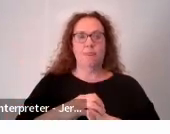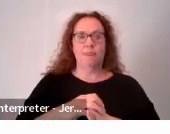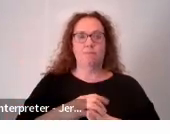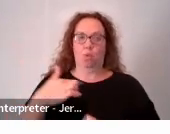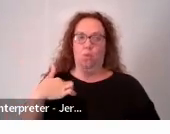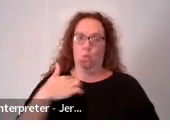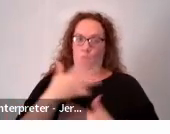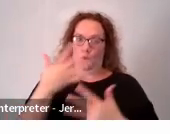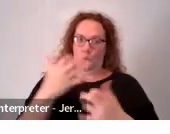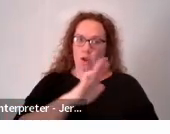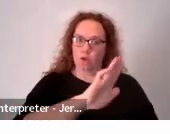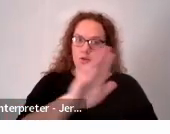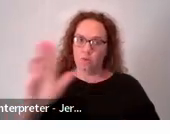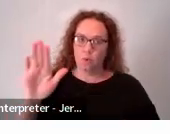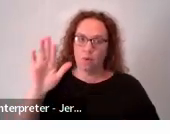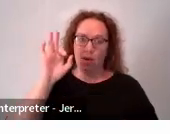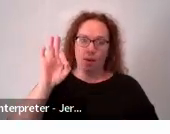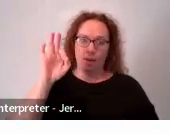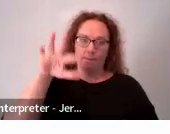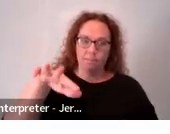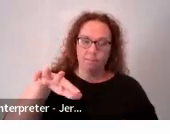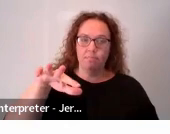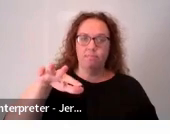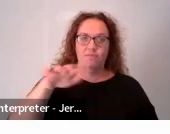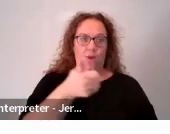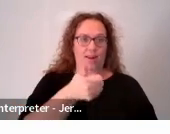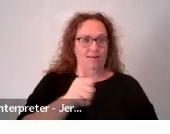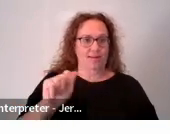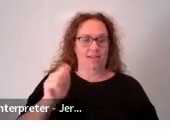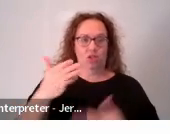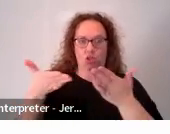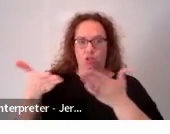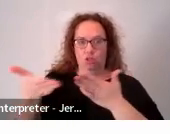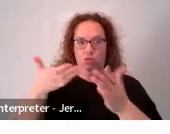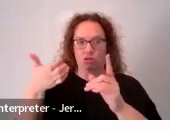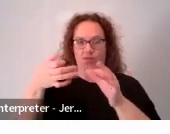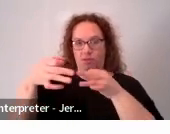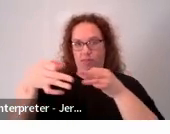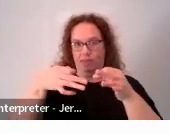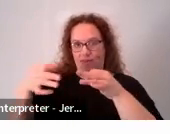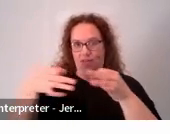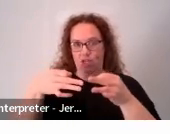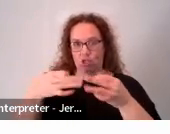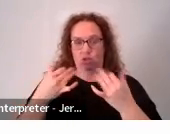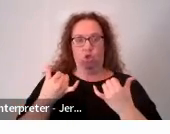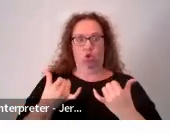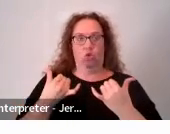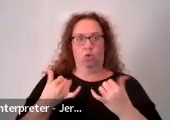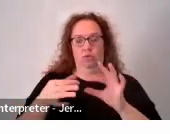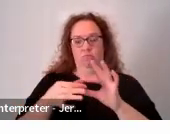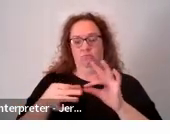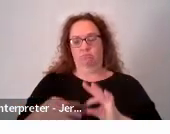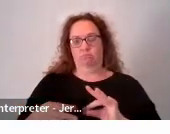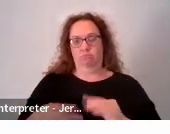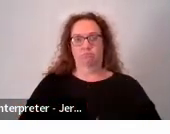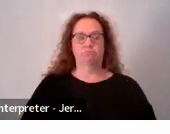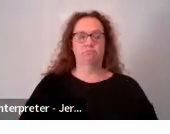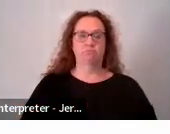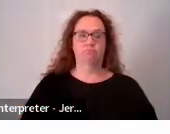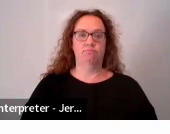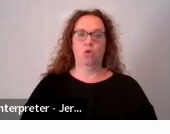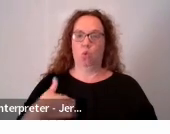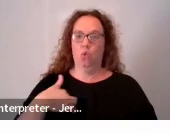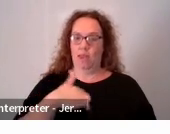love your input on any of the service definitions as they currently stand. So they